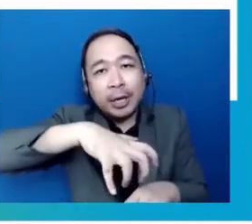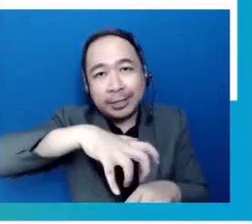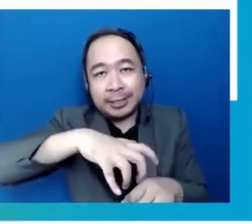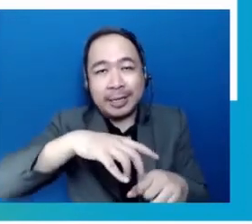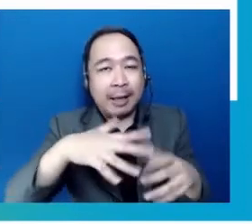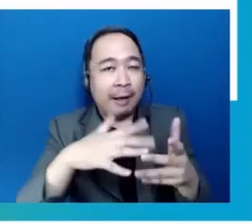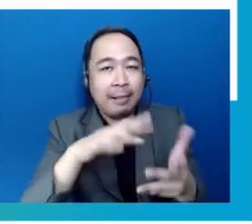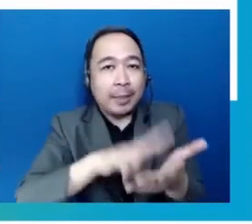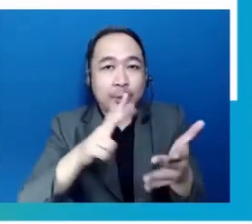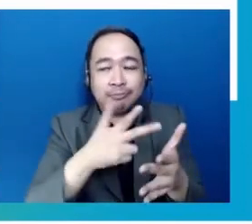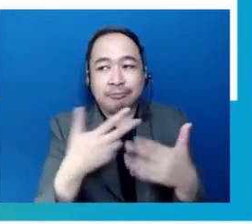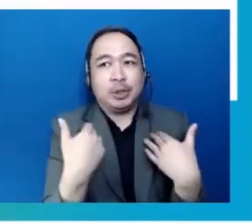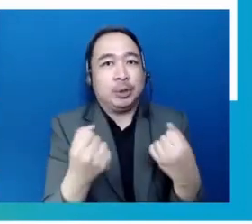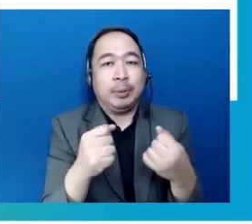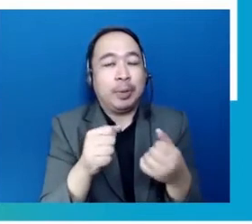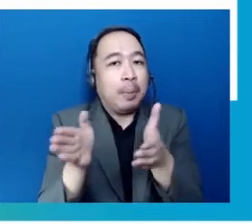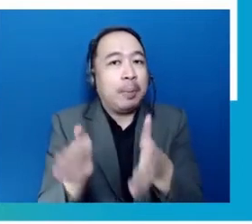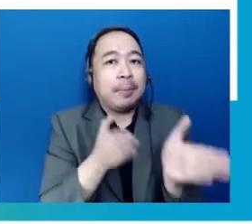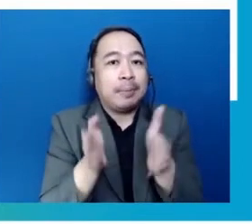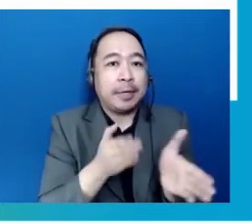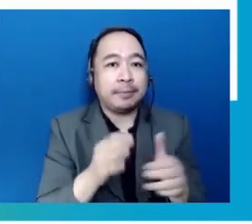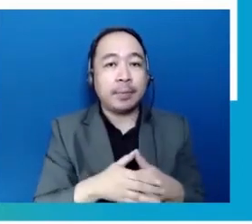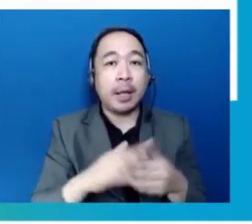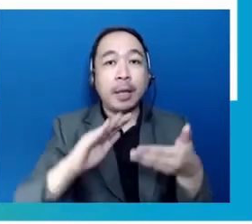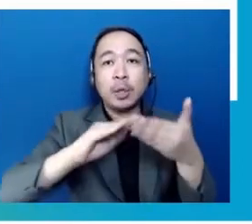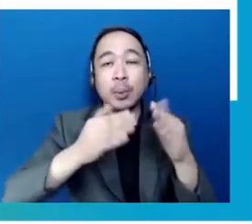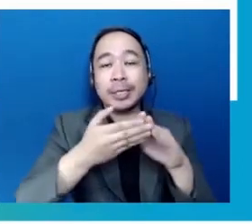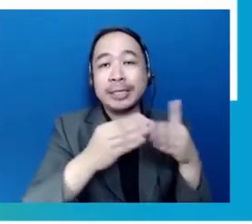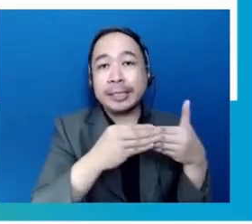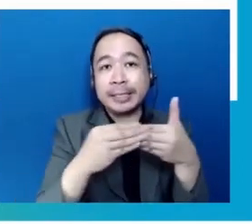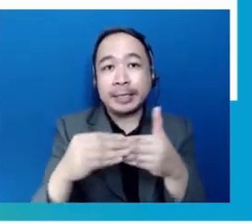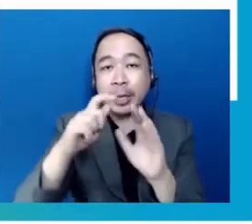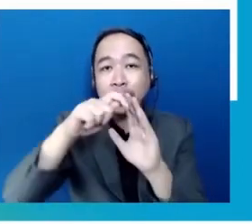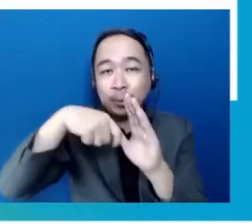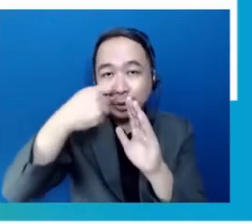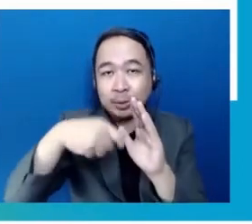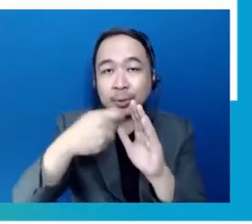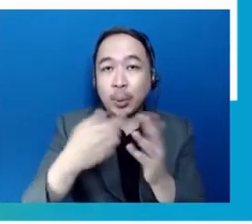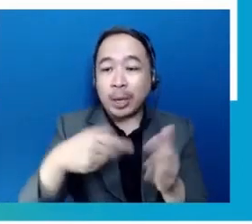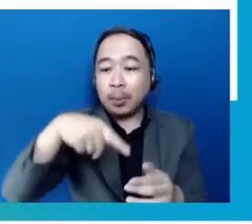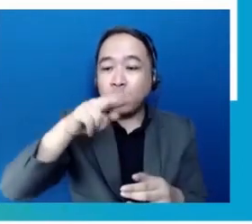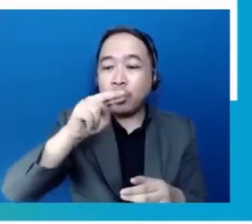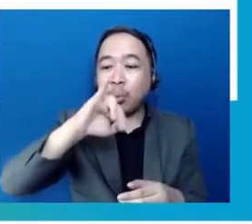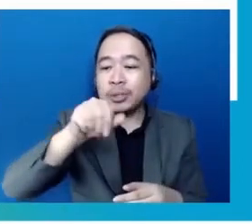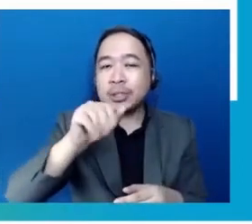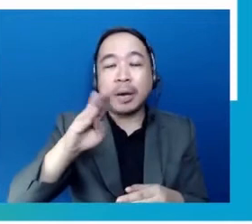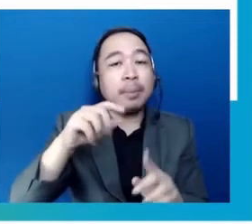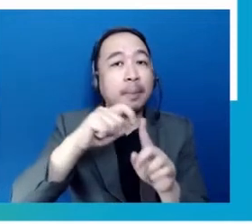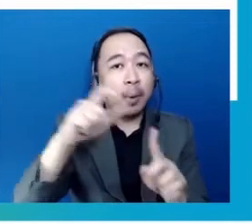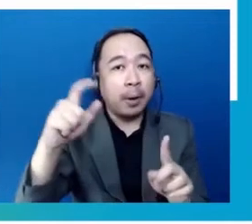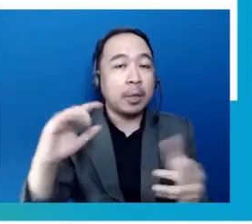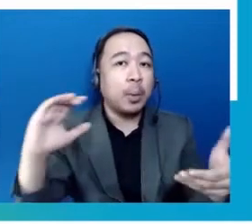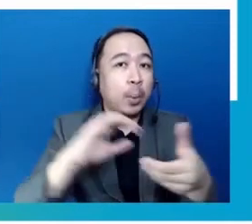and actions. Agahi supports the community-led projects being implemented in Sialkot, Punjab district in Pakistan in partnership with